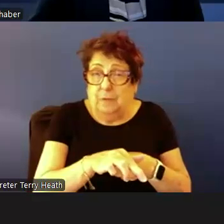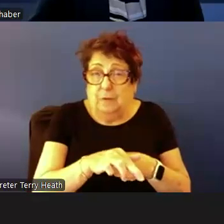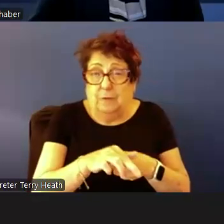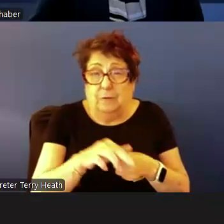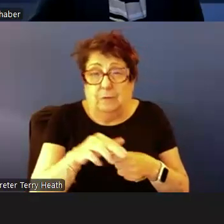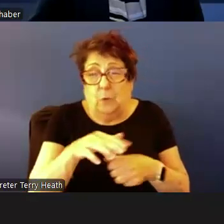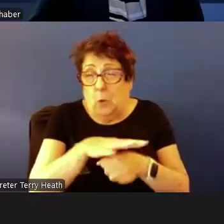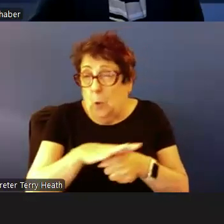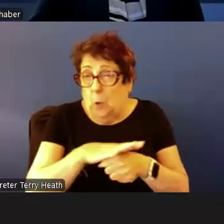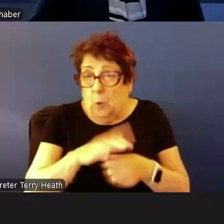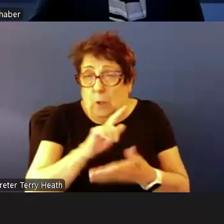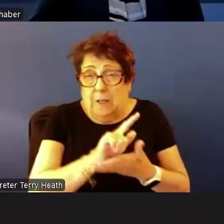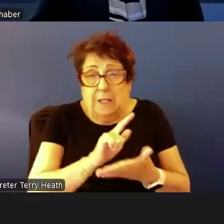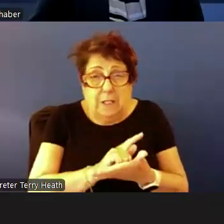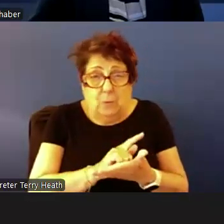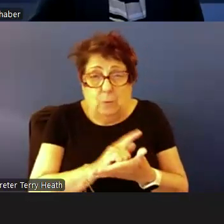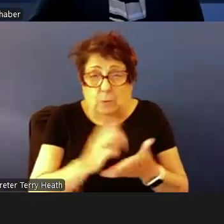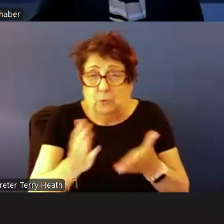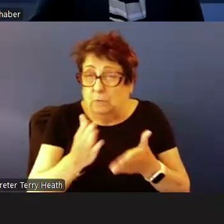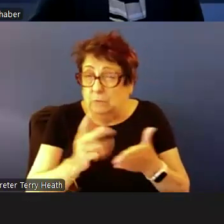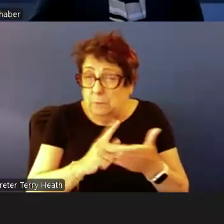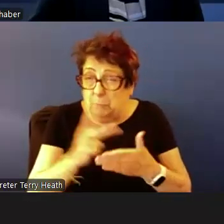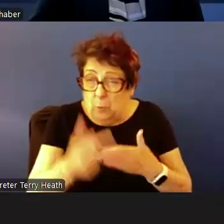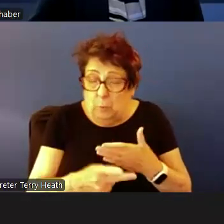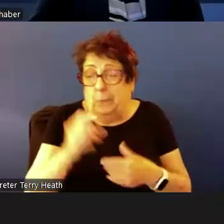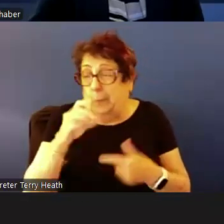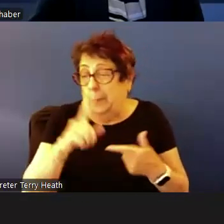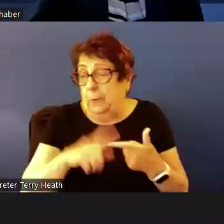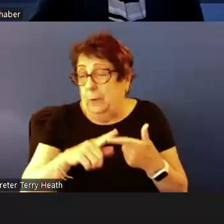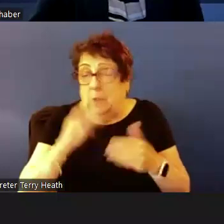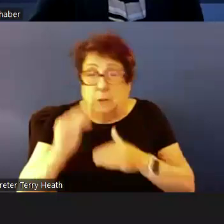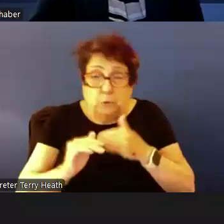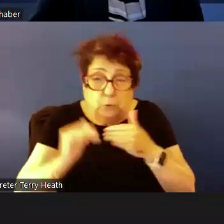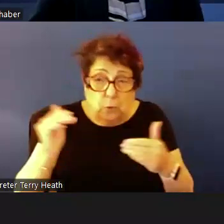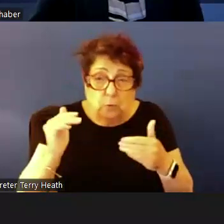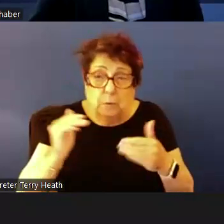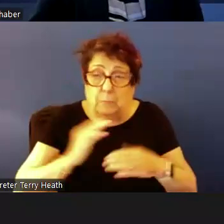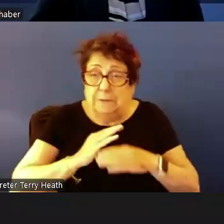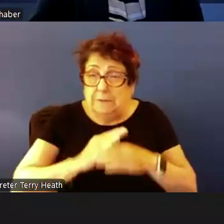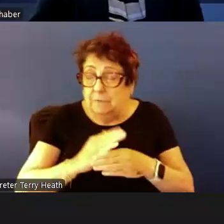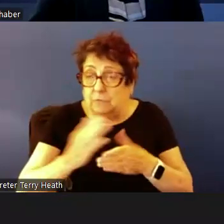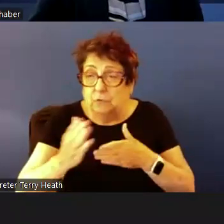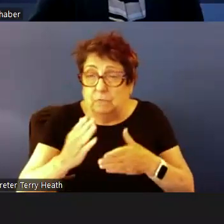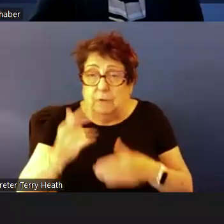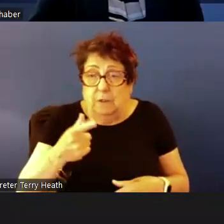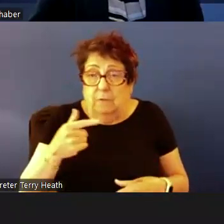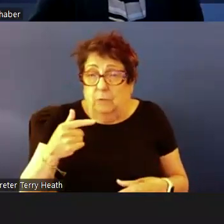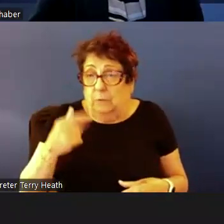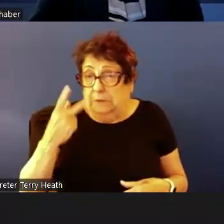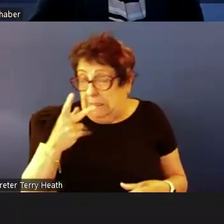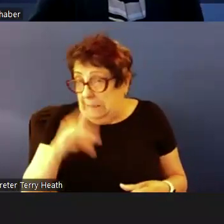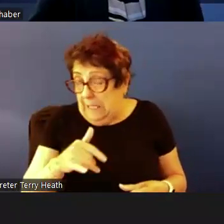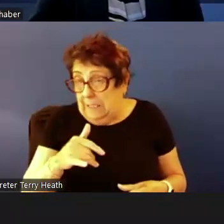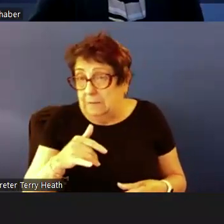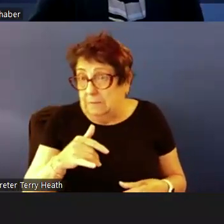or even to adult protective services if you see it as financial exploitation, or to your local law enforcement if